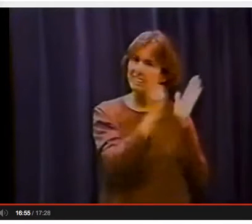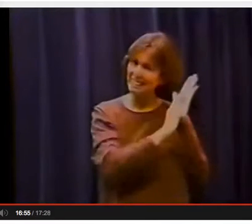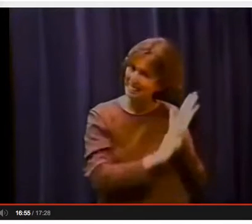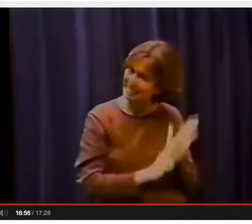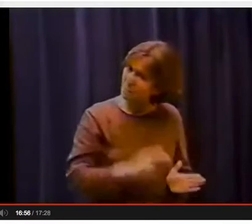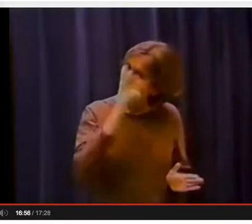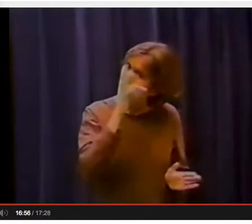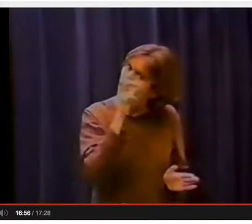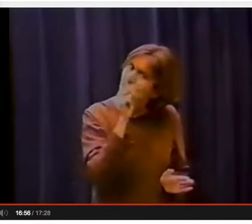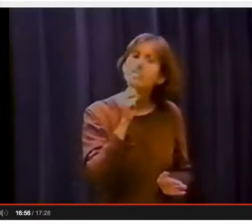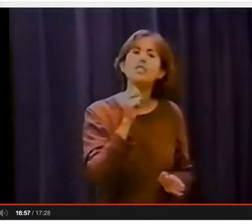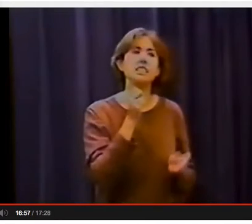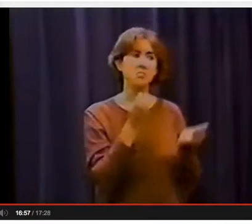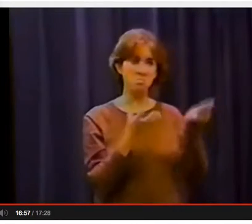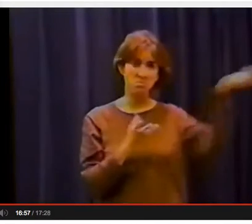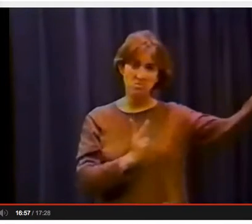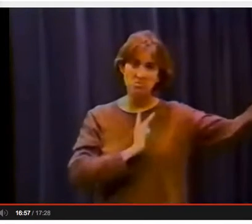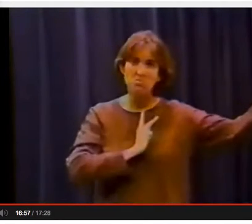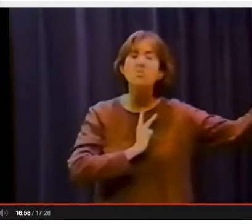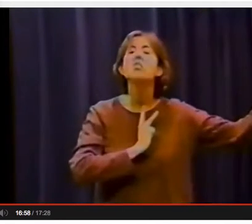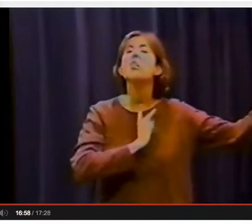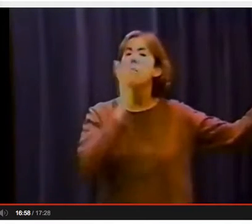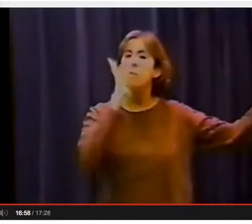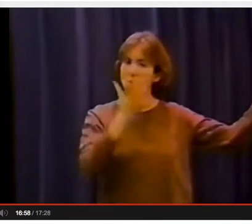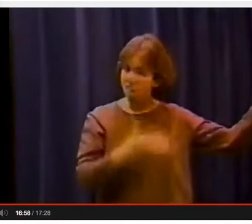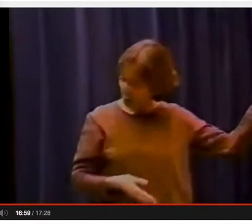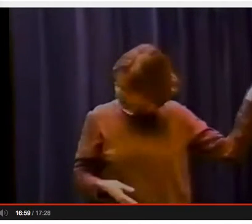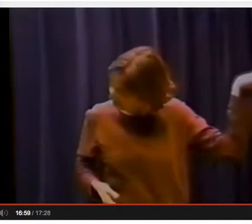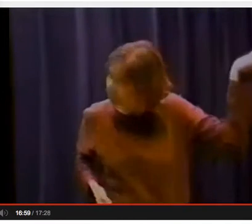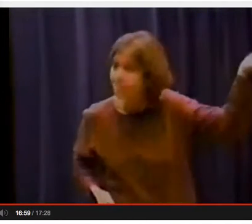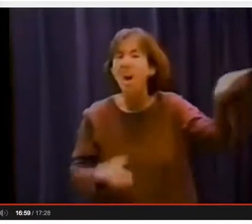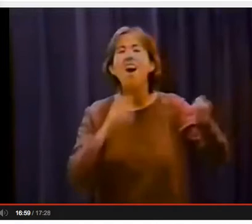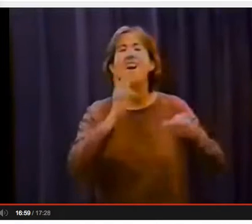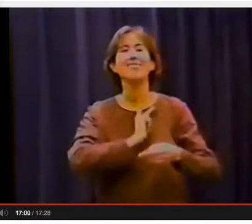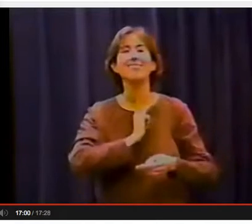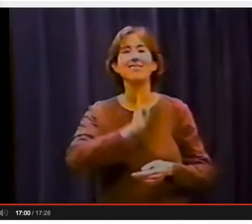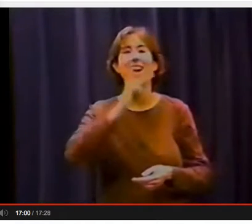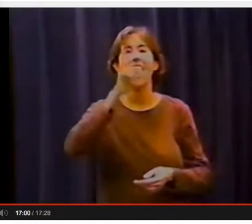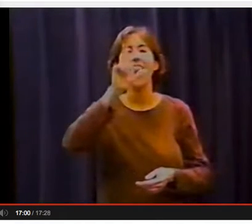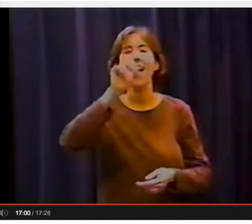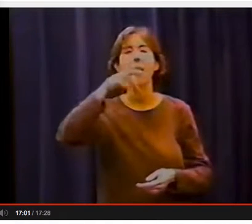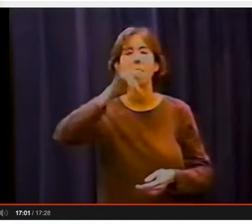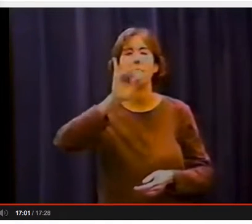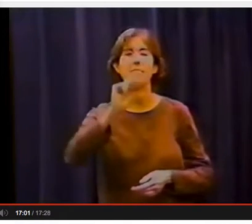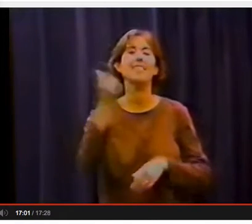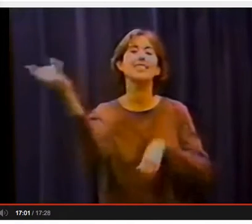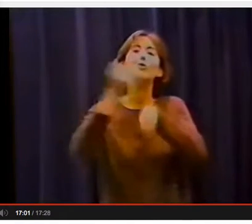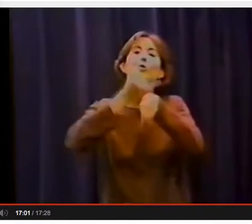ASL. You can sign it. It's I have it here for you.